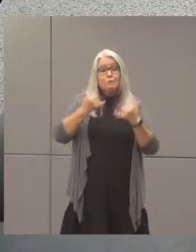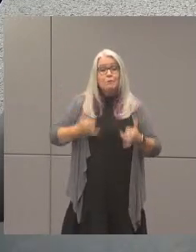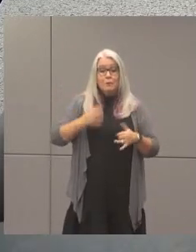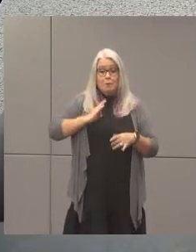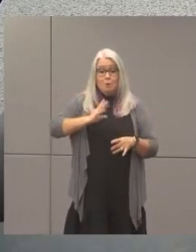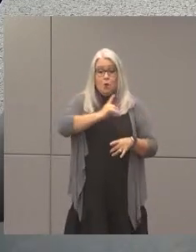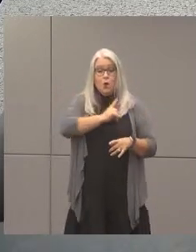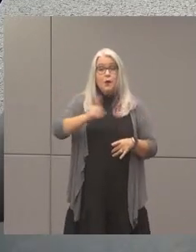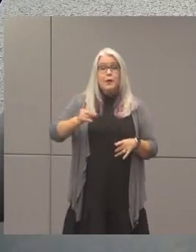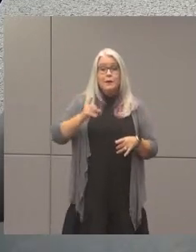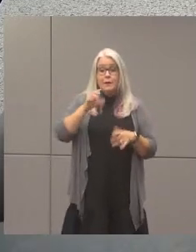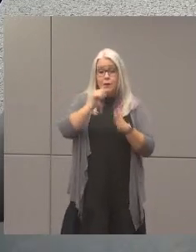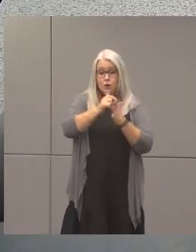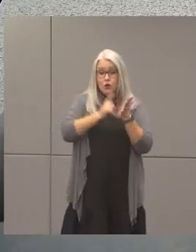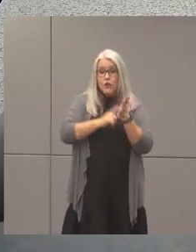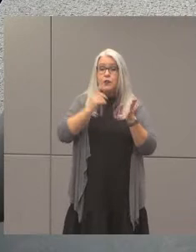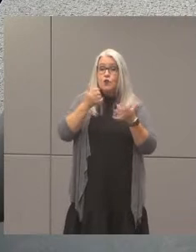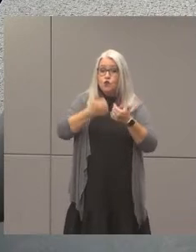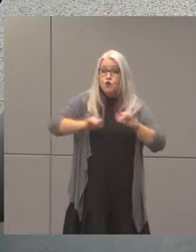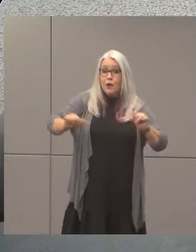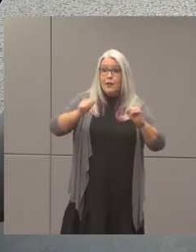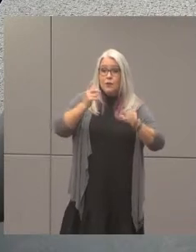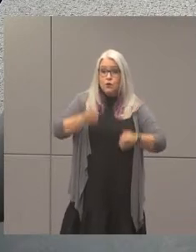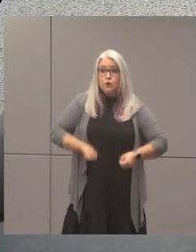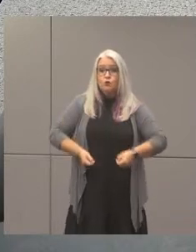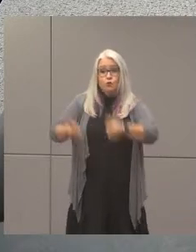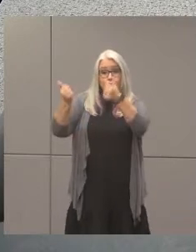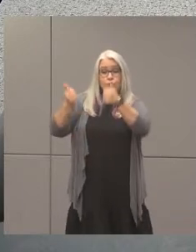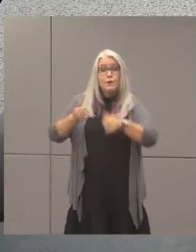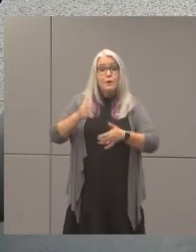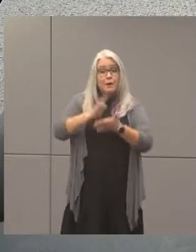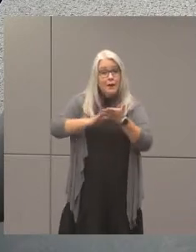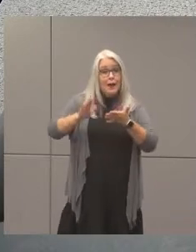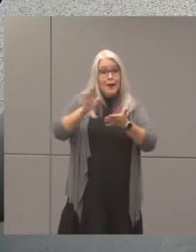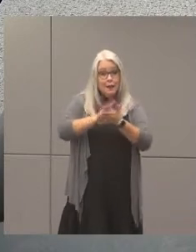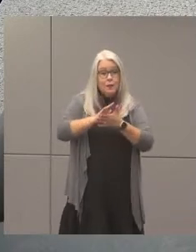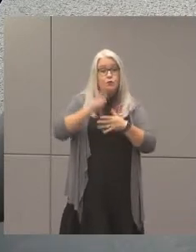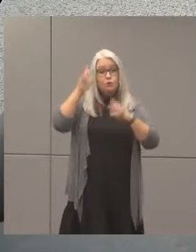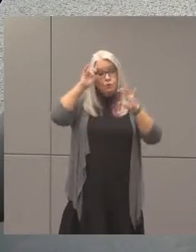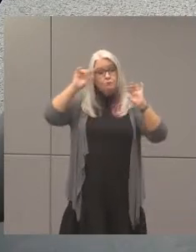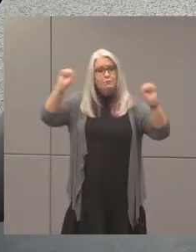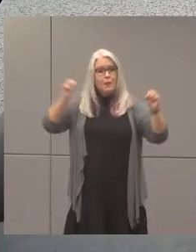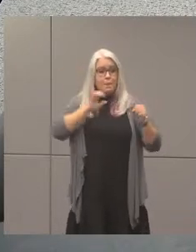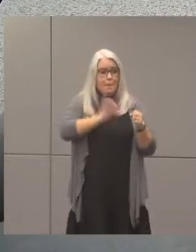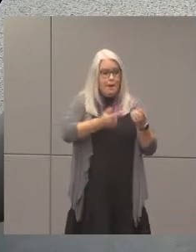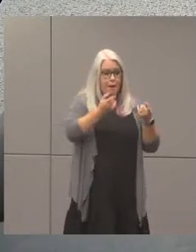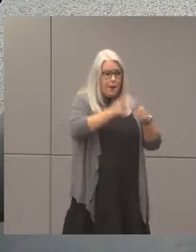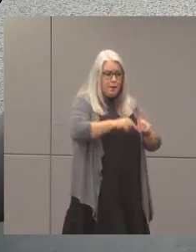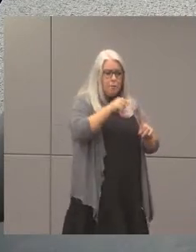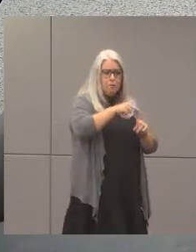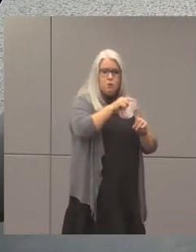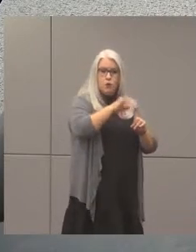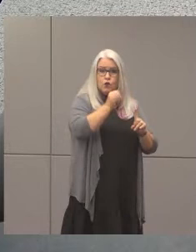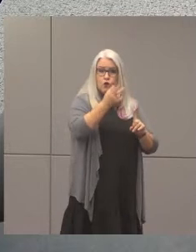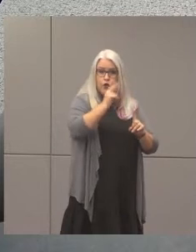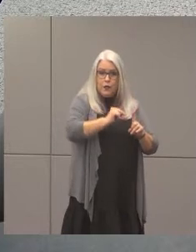that accused the board of trying to oust the college president." Now, that was in January of this year. I did